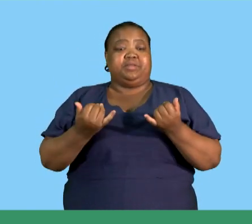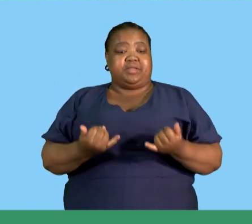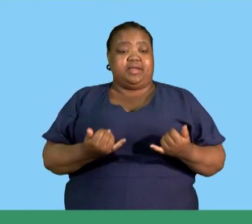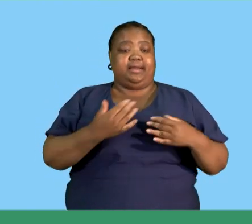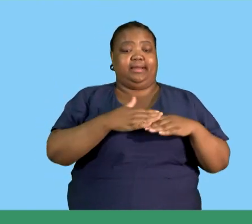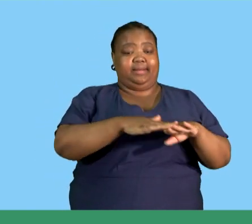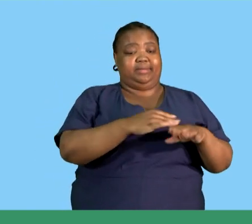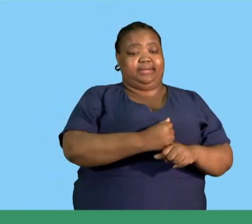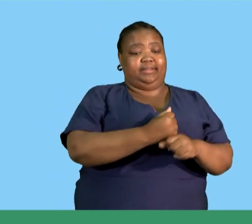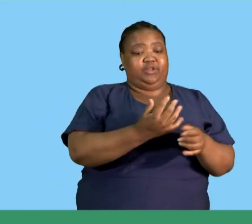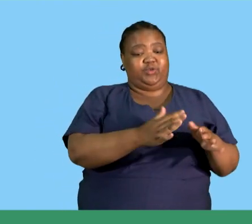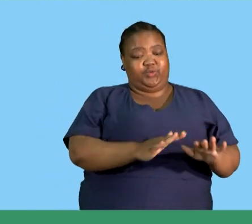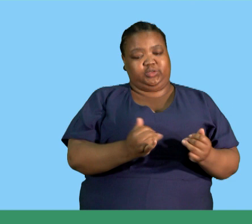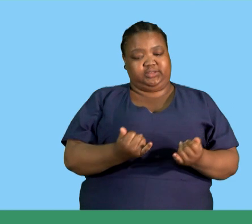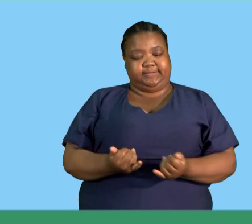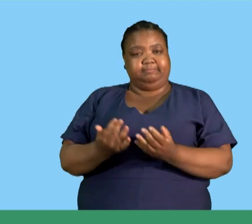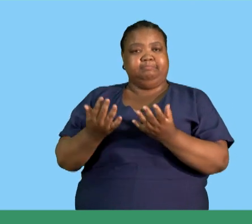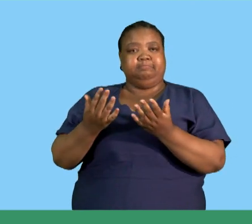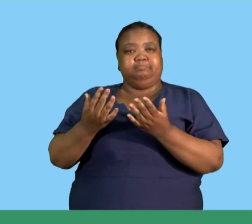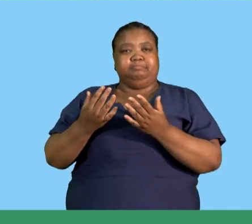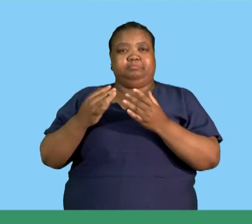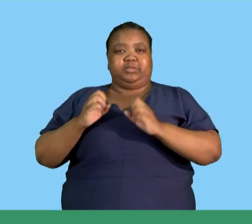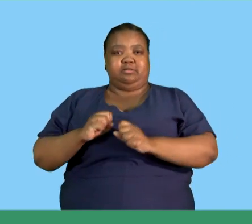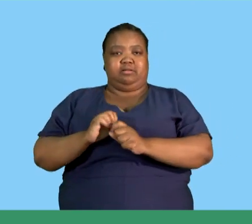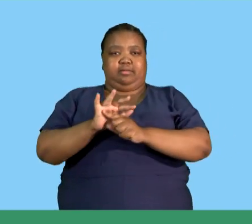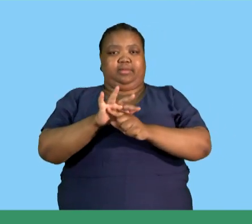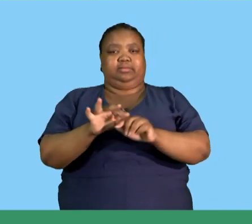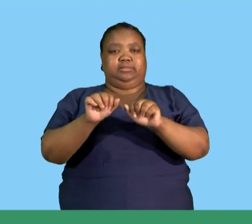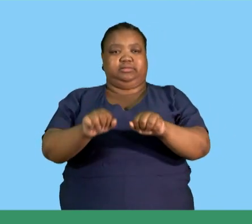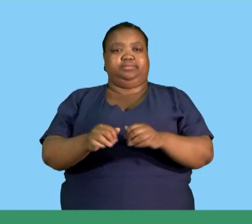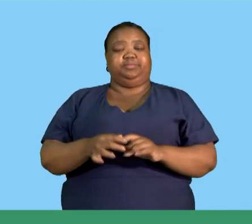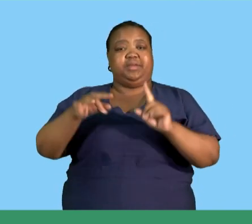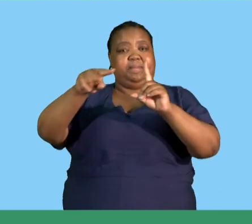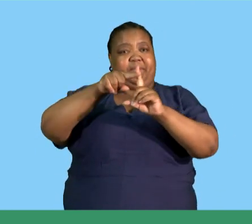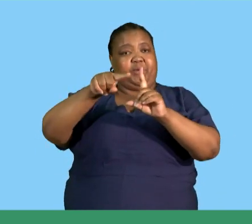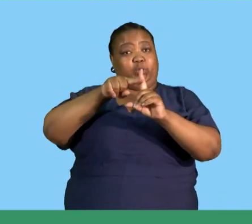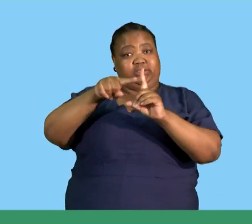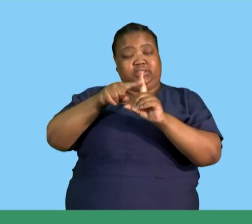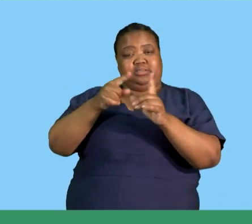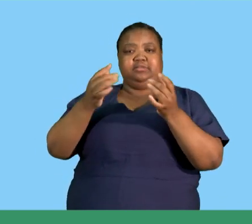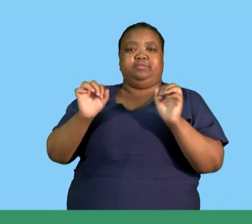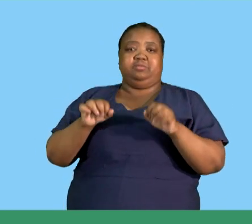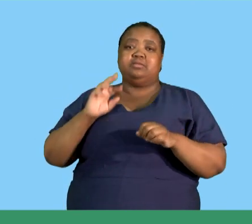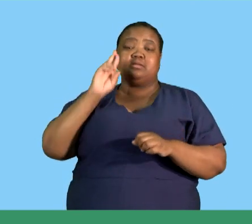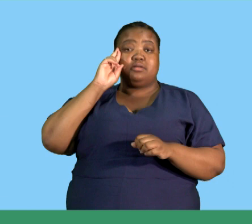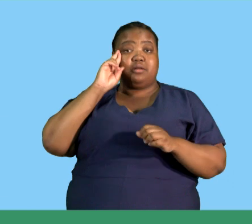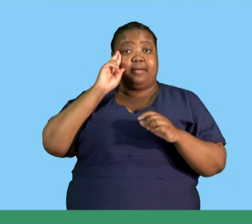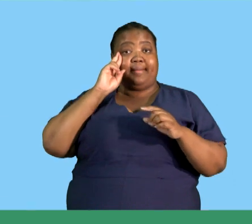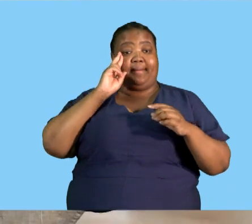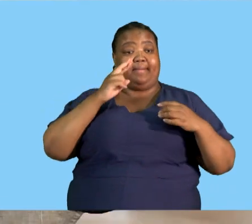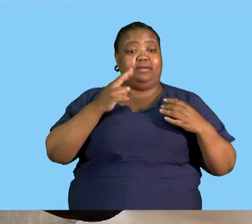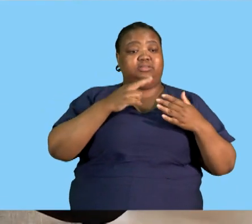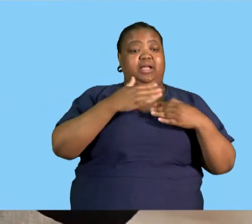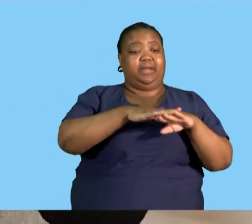and then we do the impacts. Right, the positives of that. Remember, where do we get the positives? From